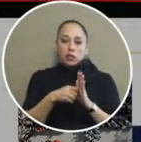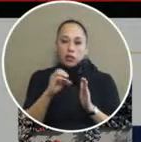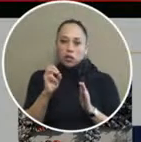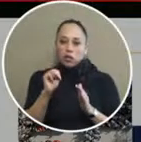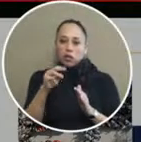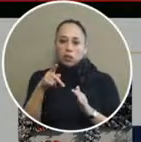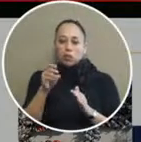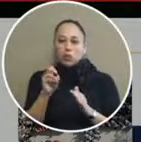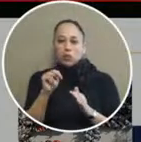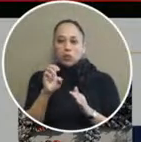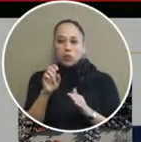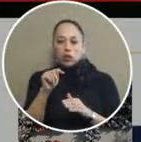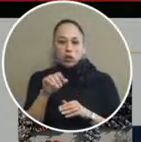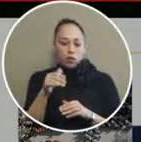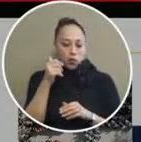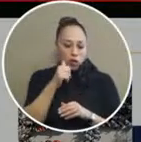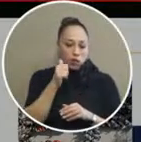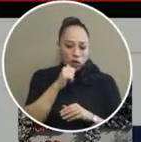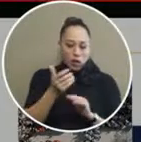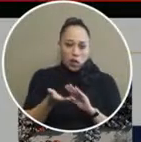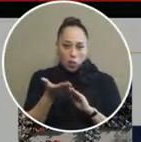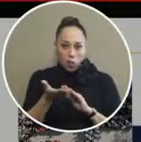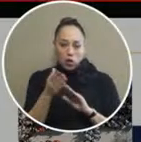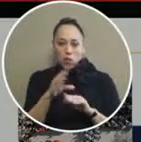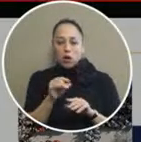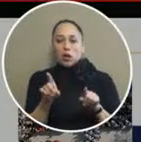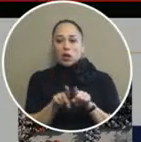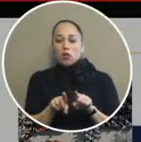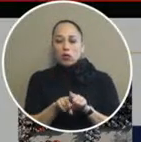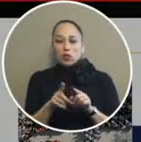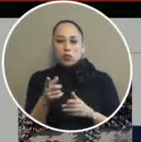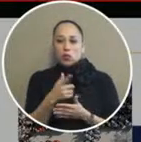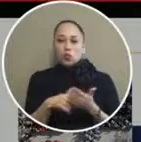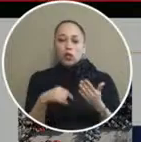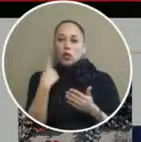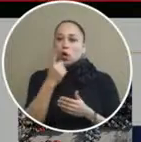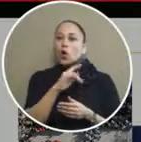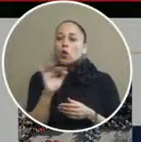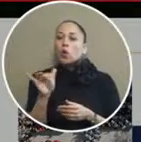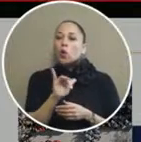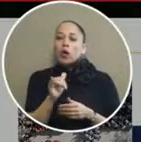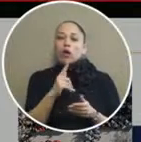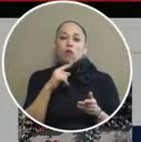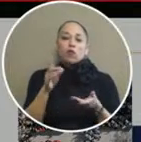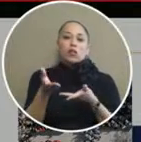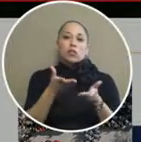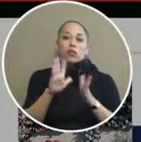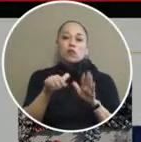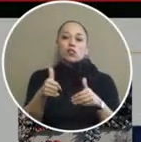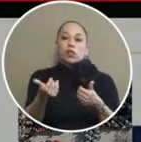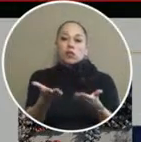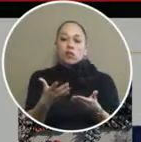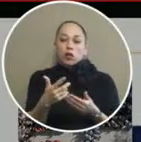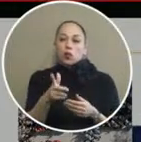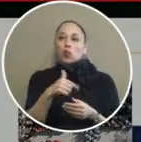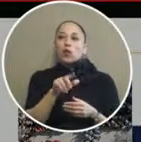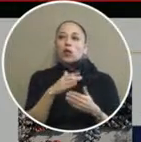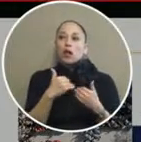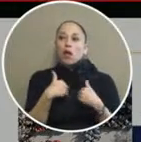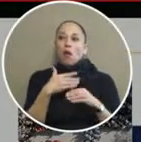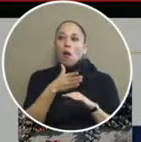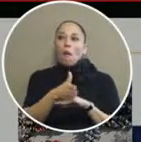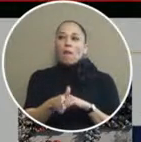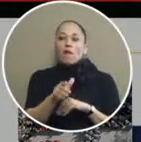we look at our day-to-day operations, but also what does the future look like in terms of our service delivery. So we have over